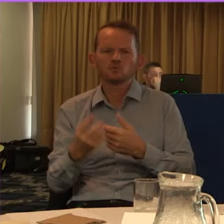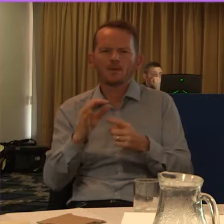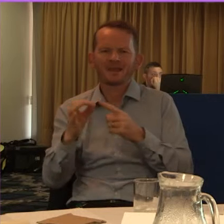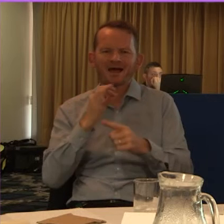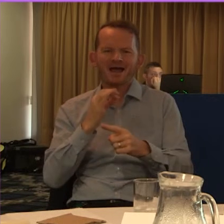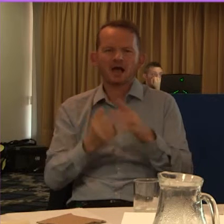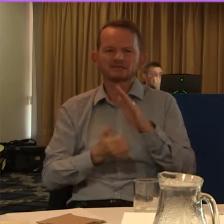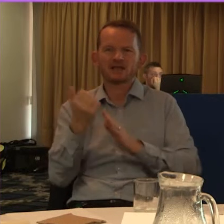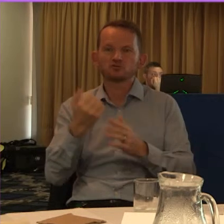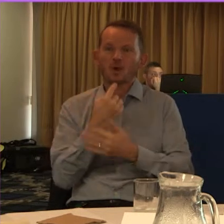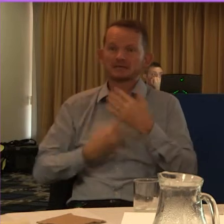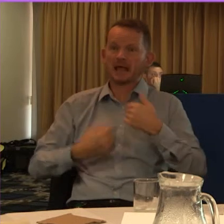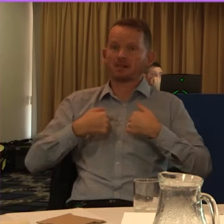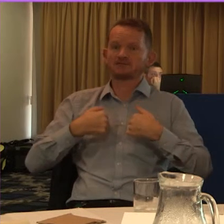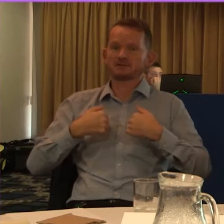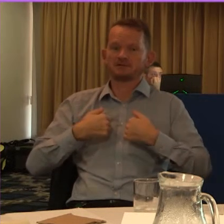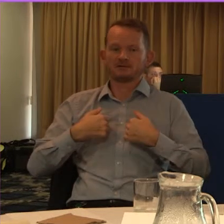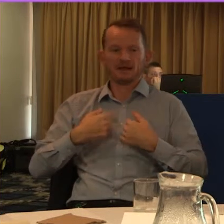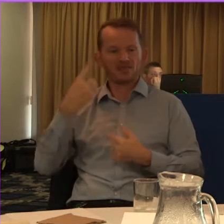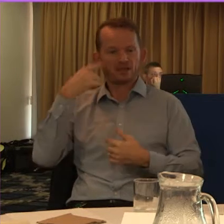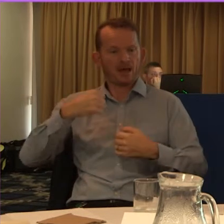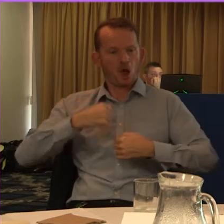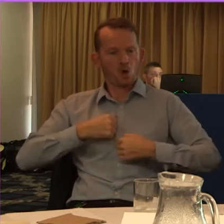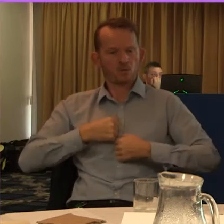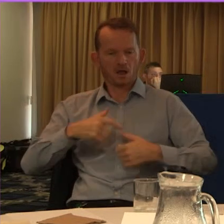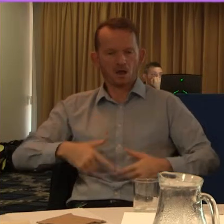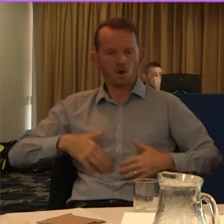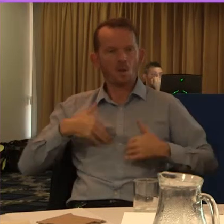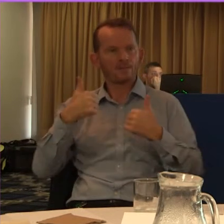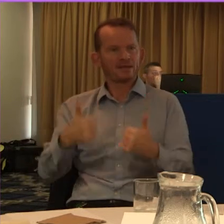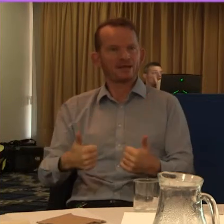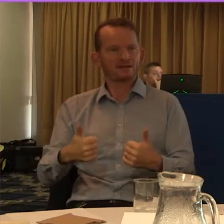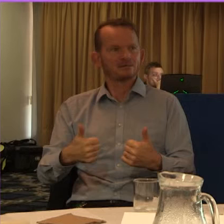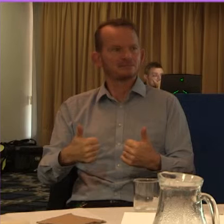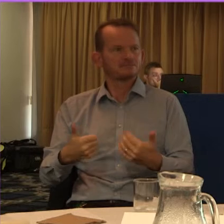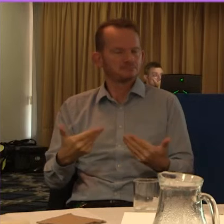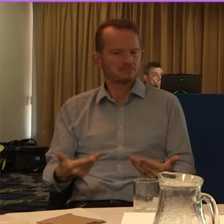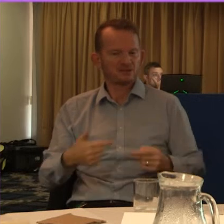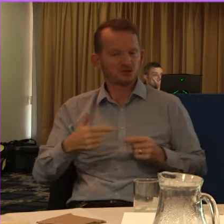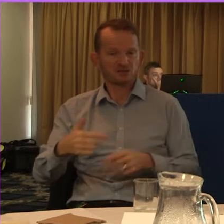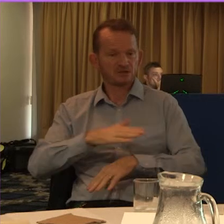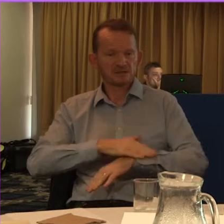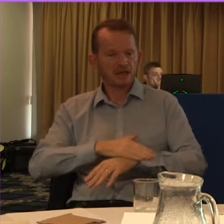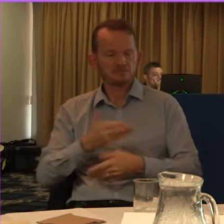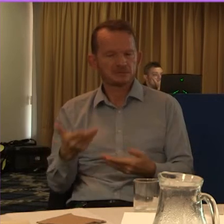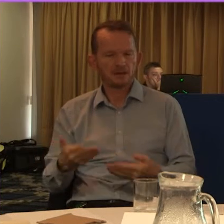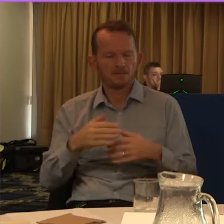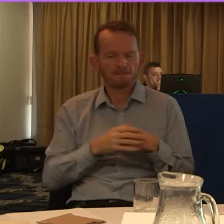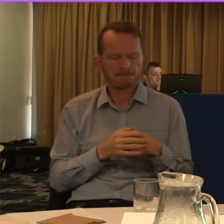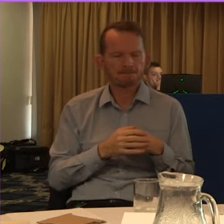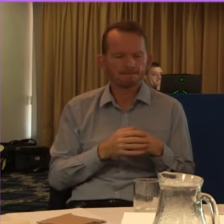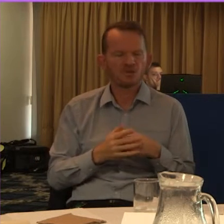we apply our skills to ourselves and consider our own well-being in these challenging times? Earlier this year, there